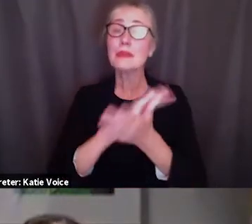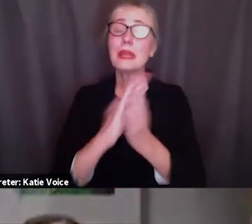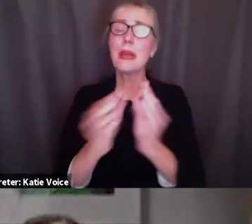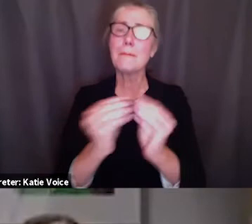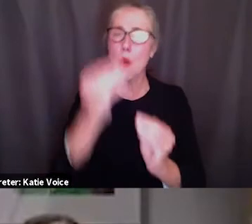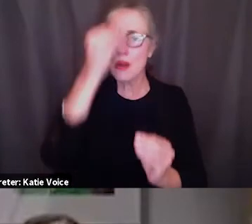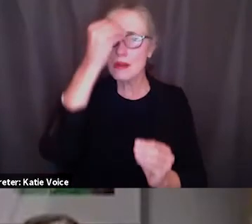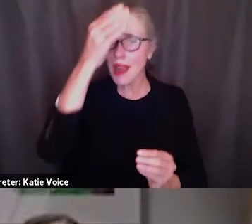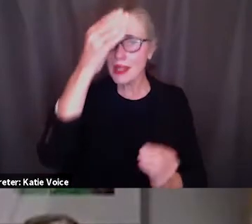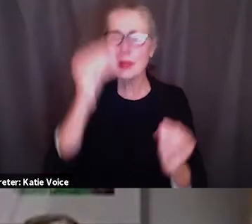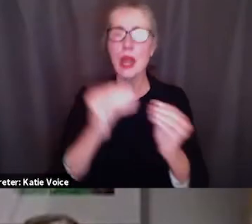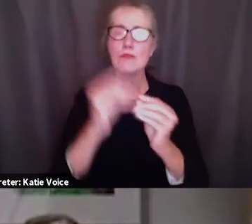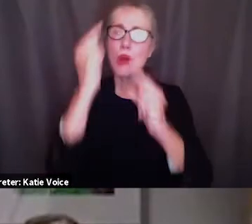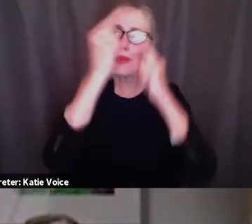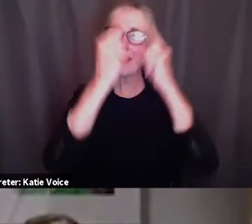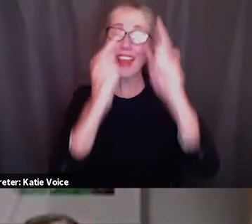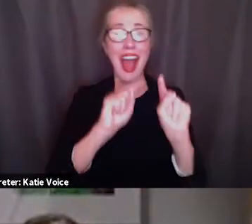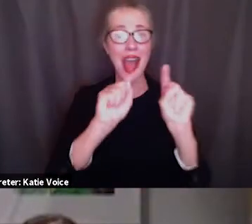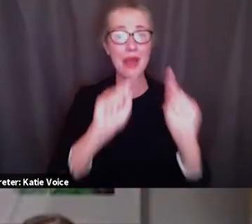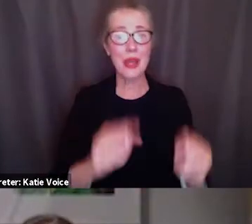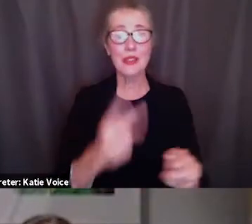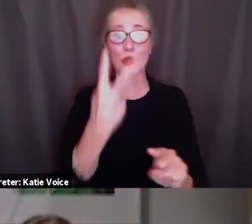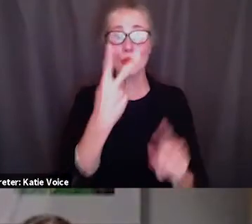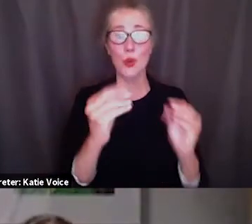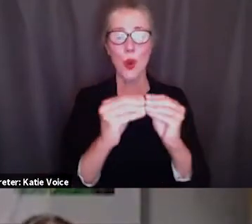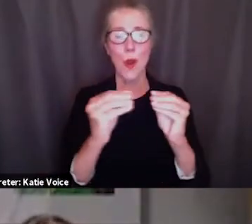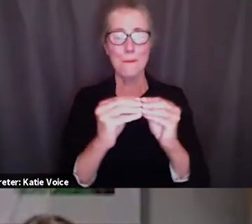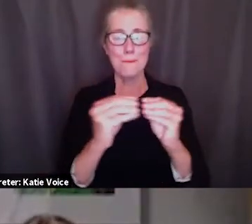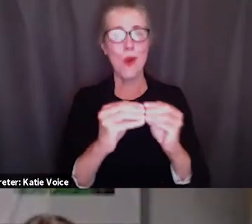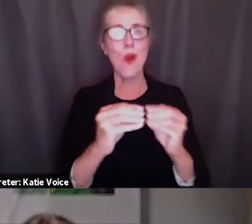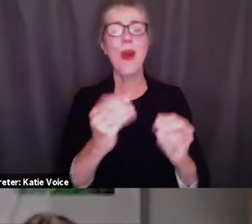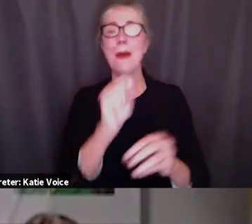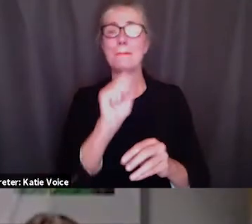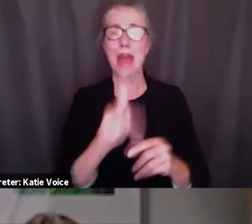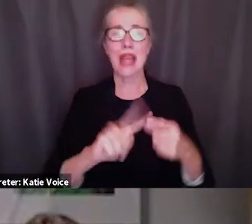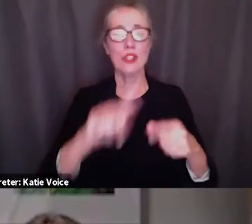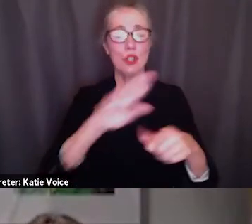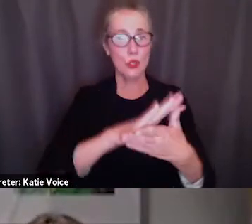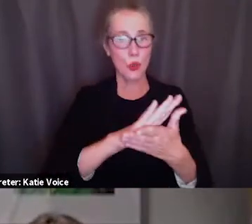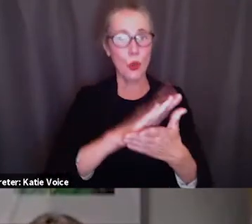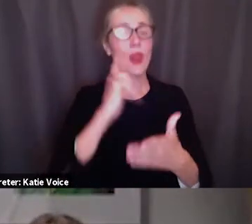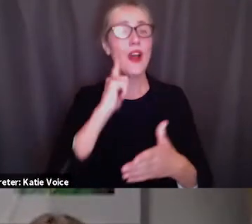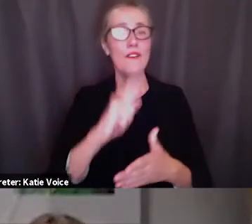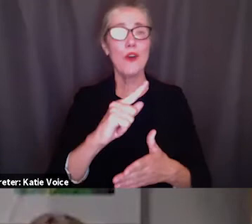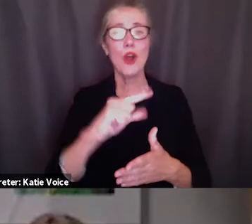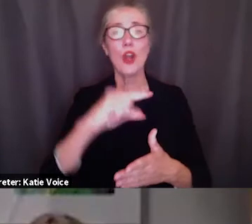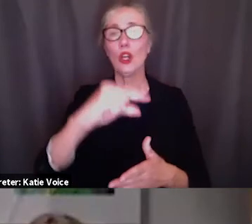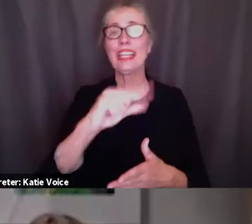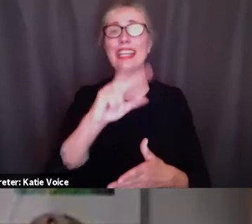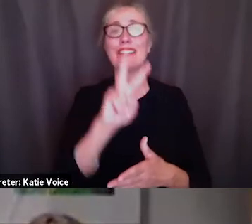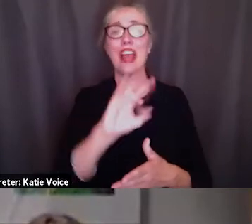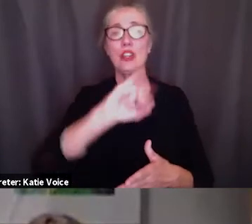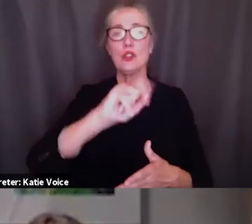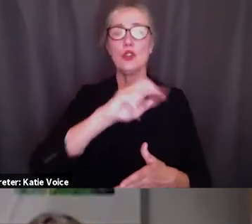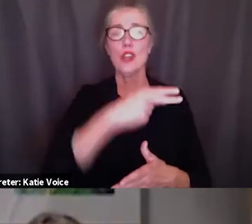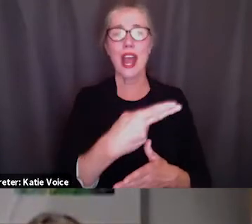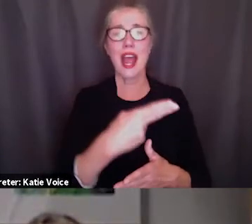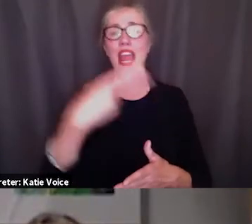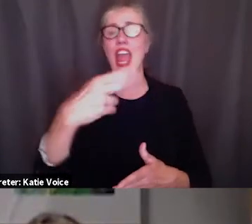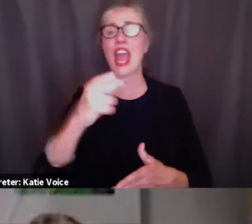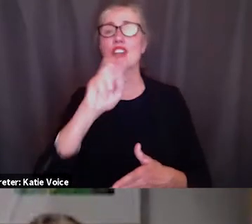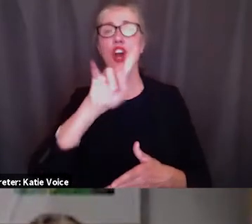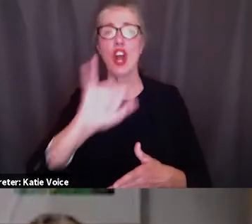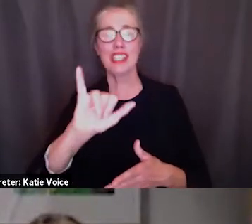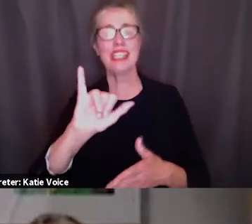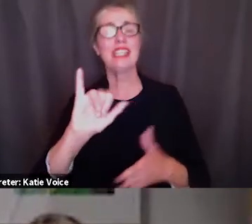attended 2 more back to school nights, Goleta Valley Junior High and Harding University Partnership School. And hats off to the principals, the staff,